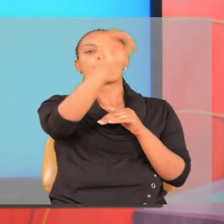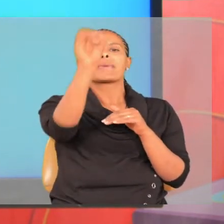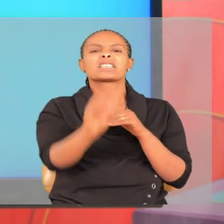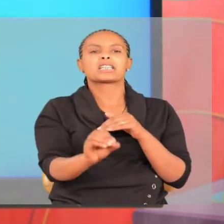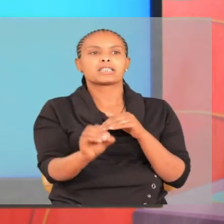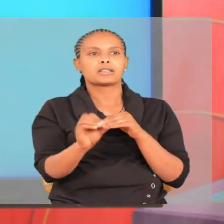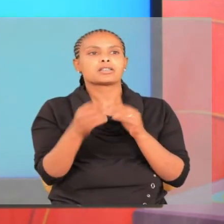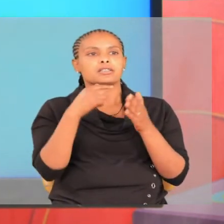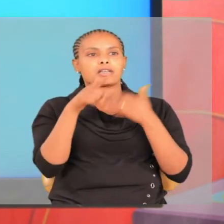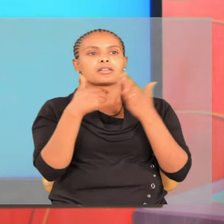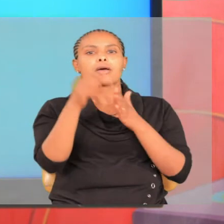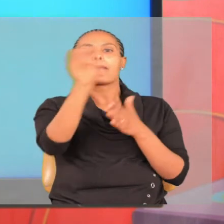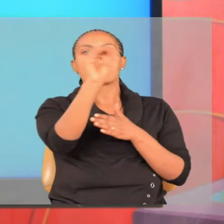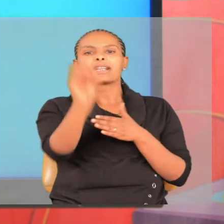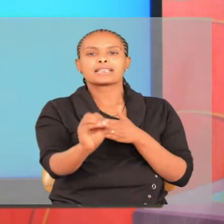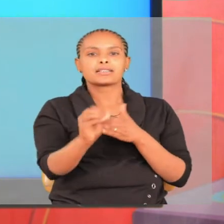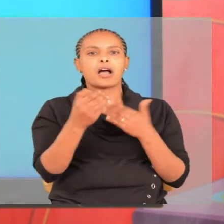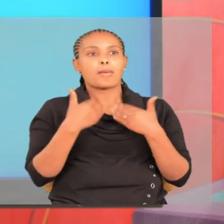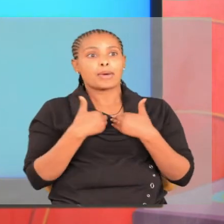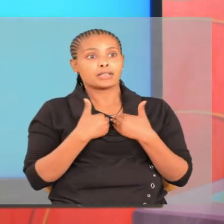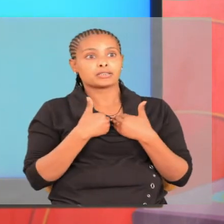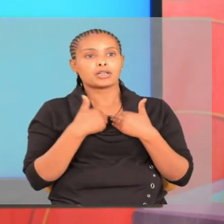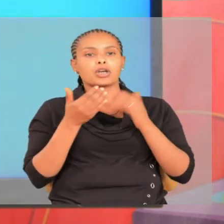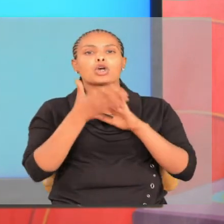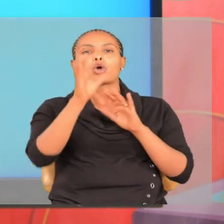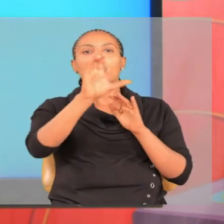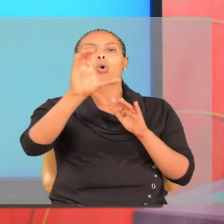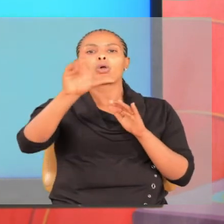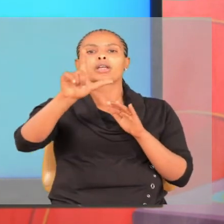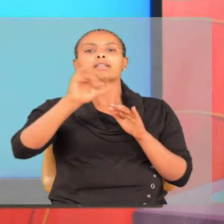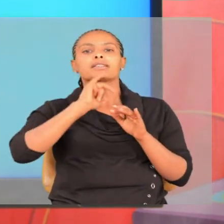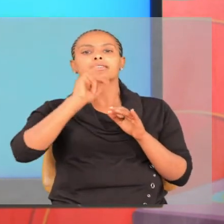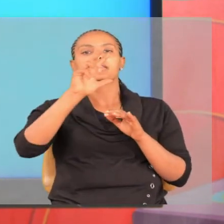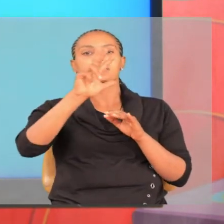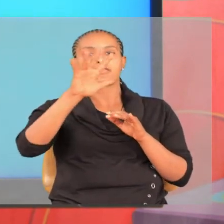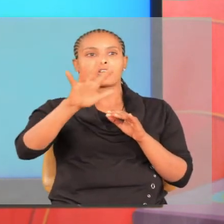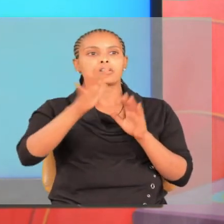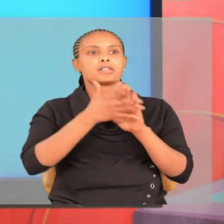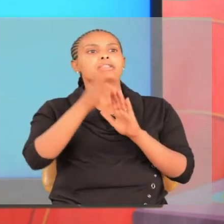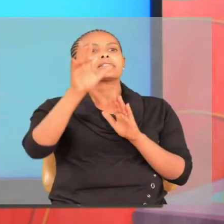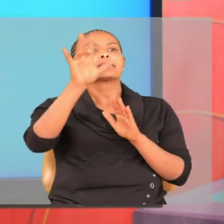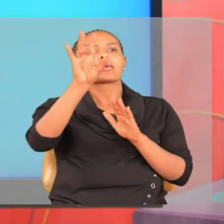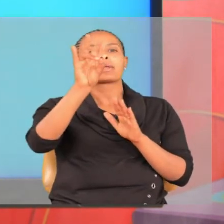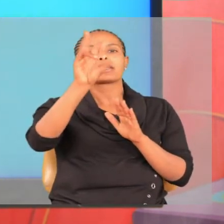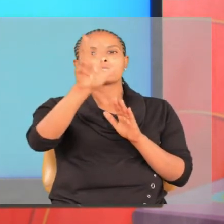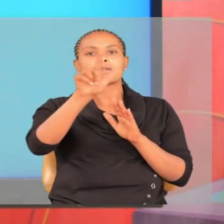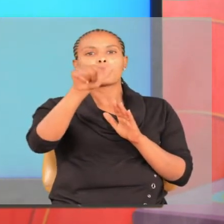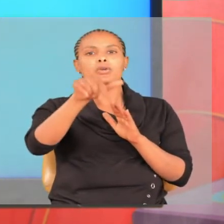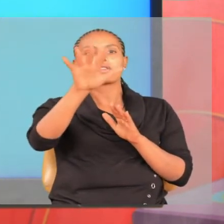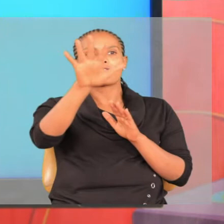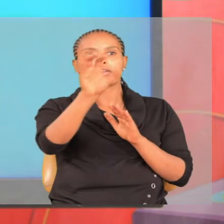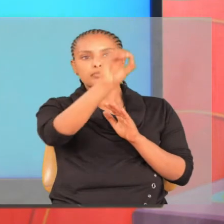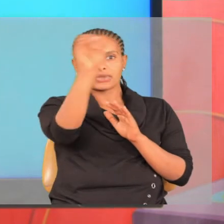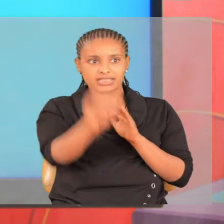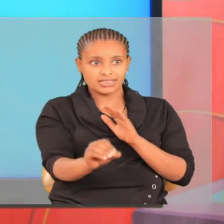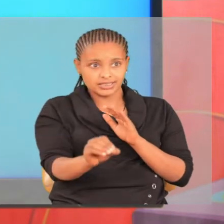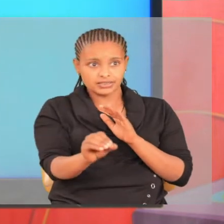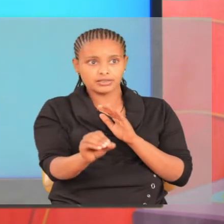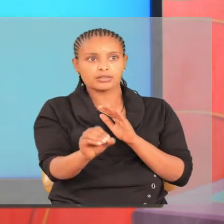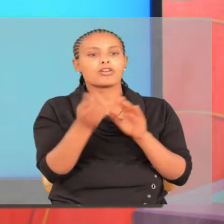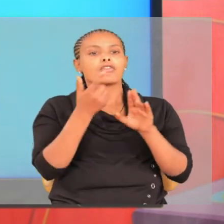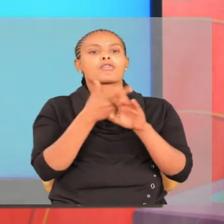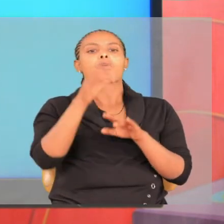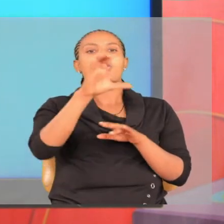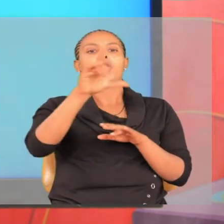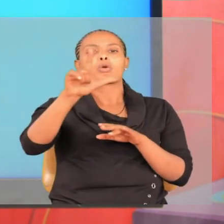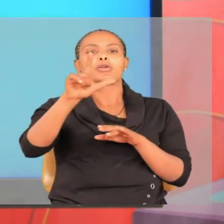73.5%. Therefore, percent abundance for chlorine 35 is 73.5%, and percent abundance for